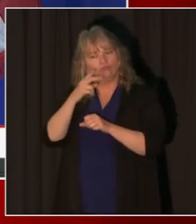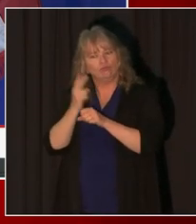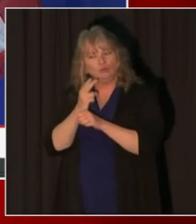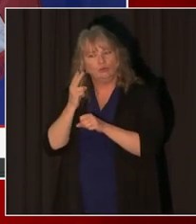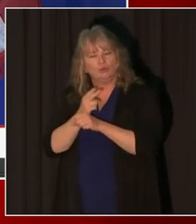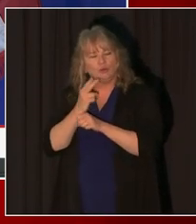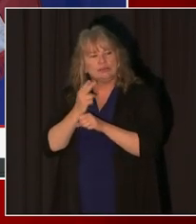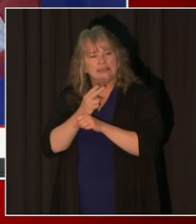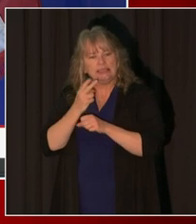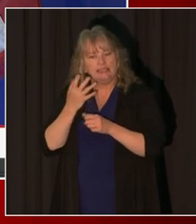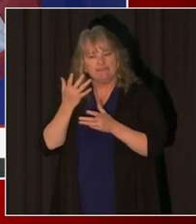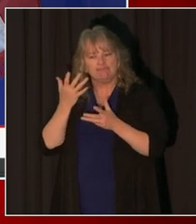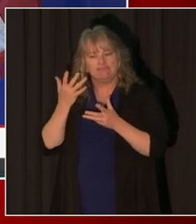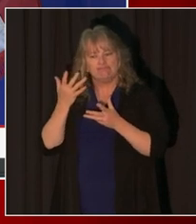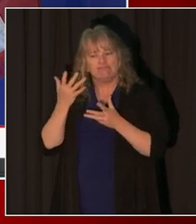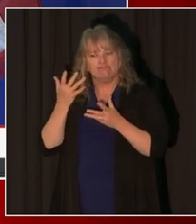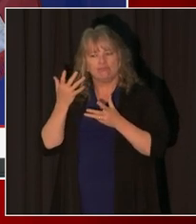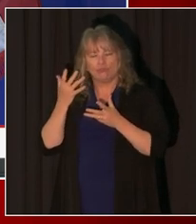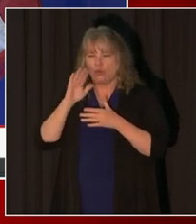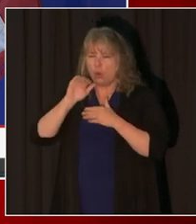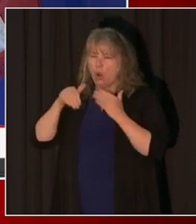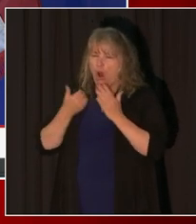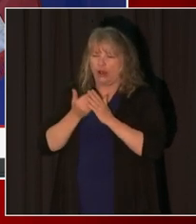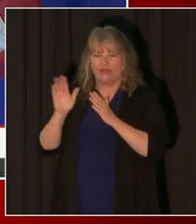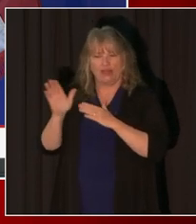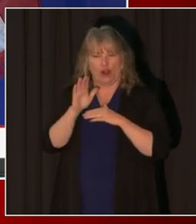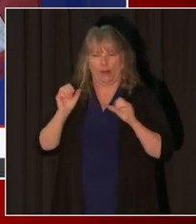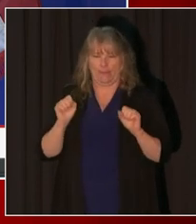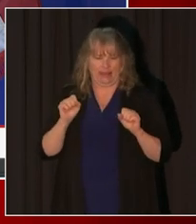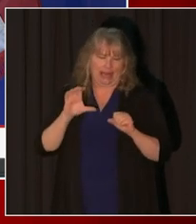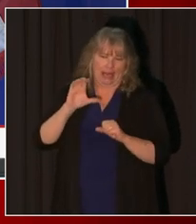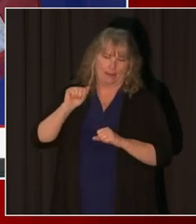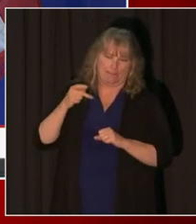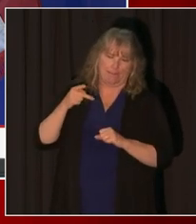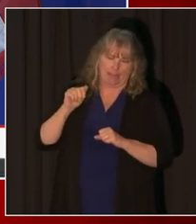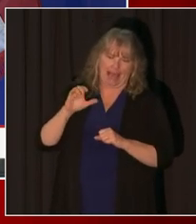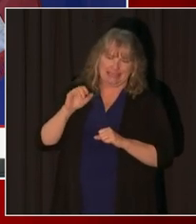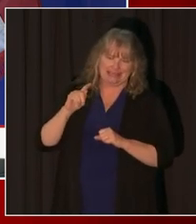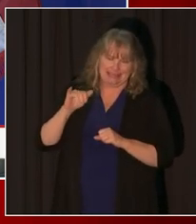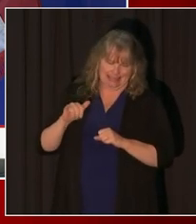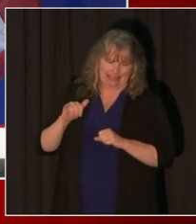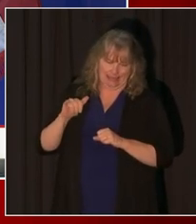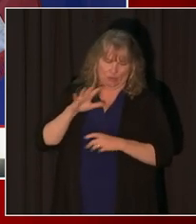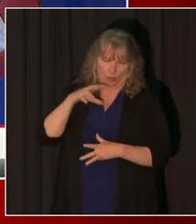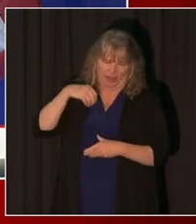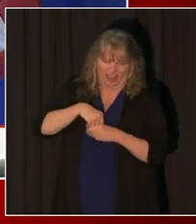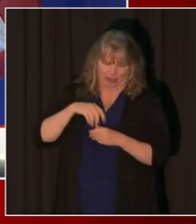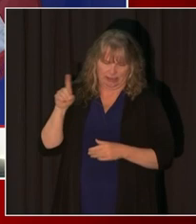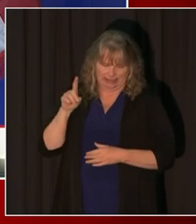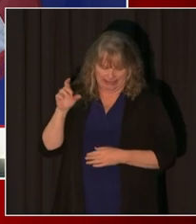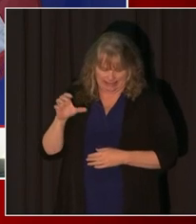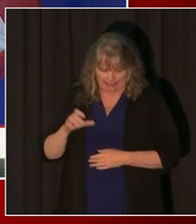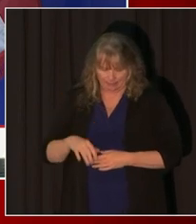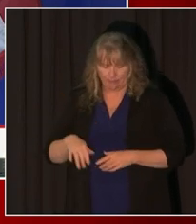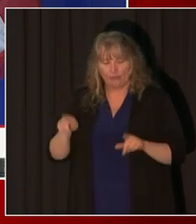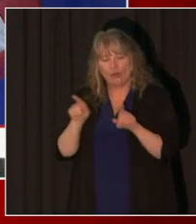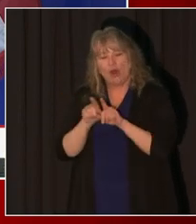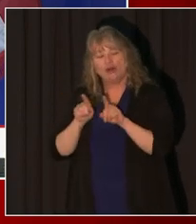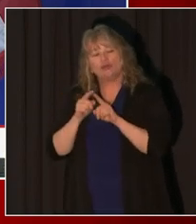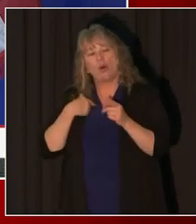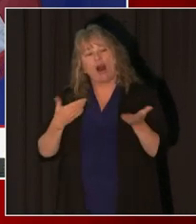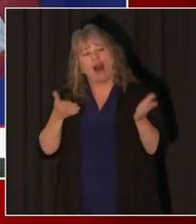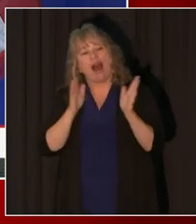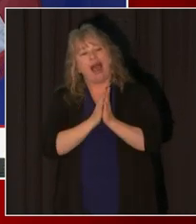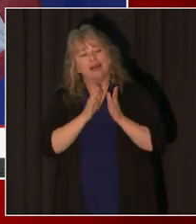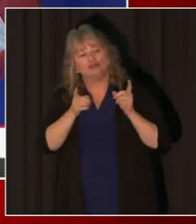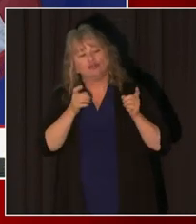using all of their capacity and all of the capacity in the district. I've also asked Director Geldhart